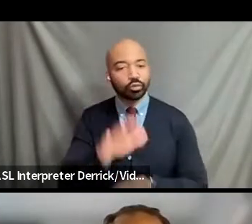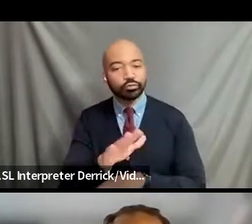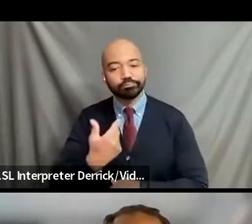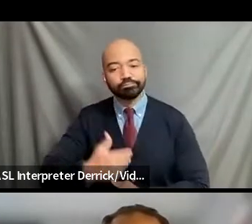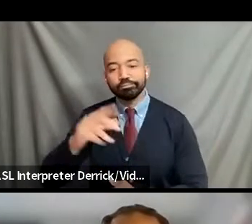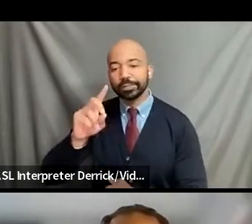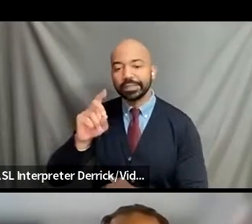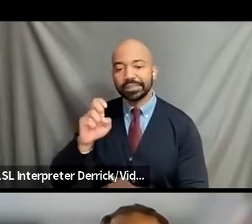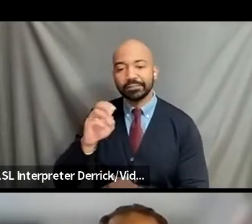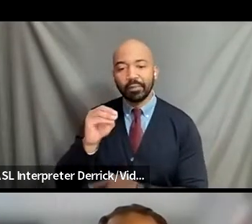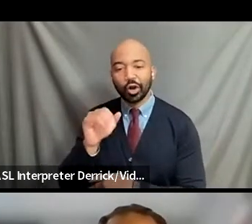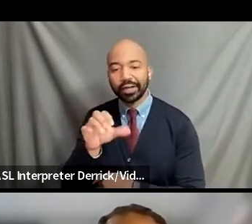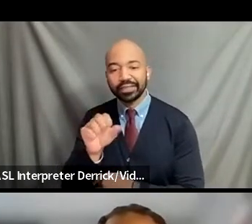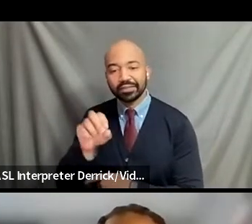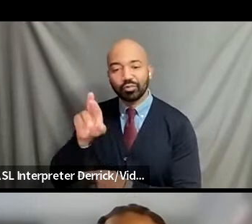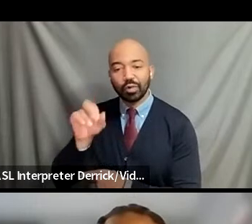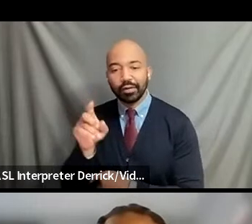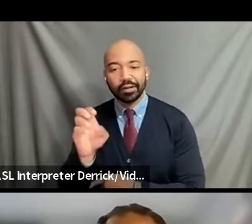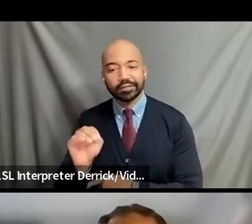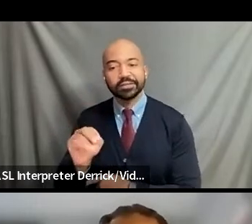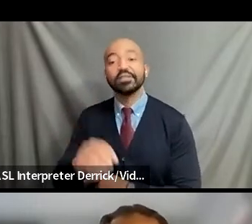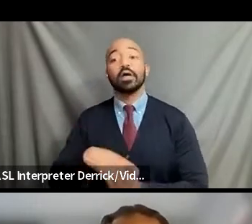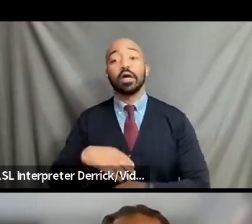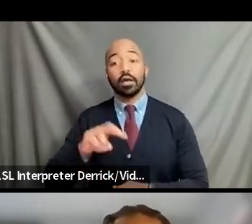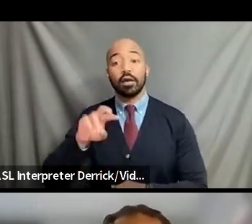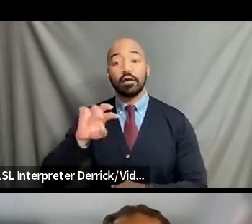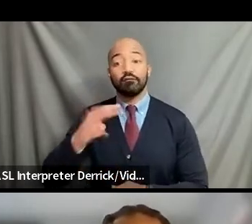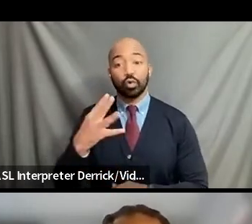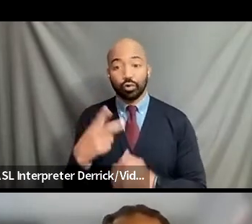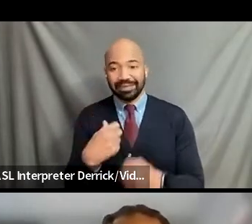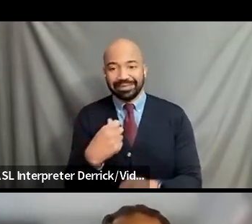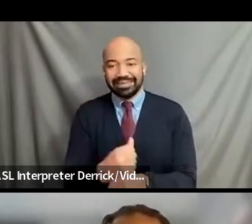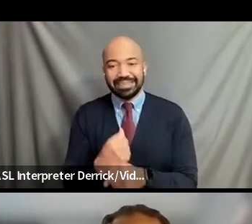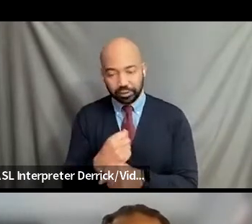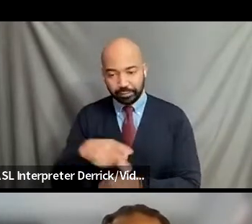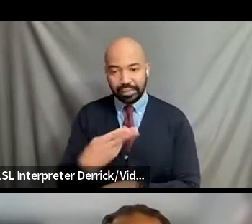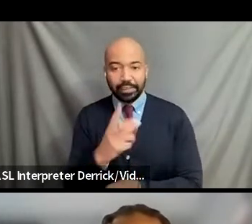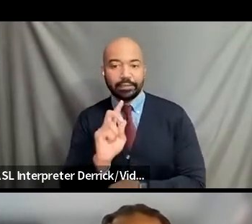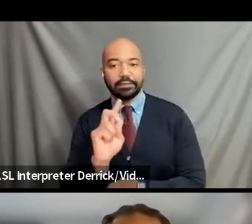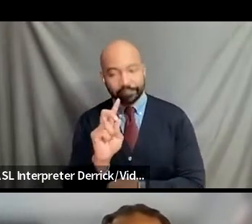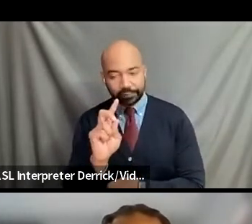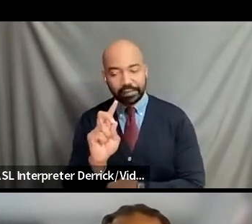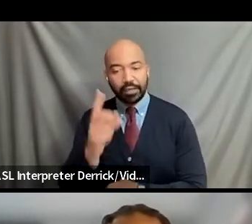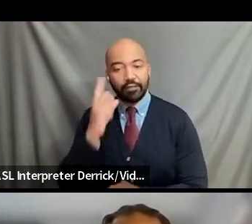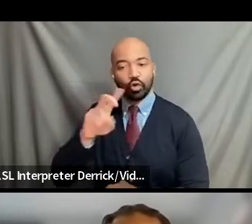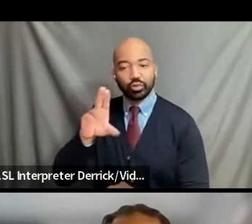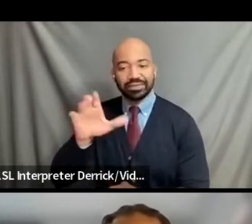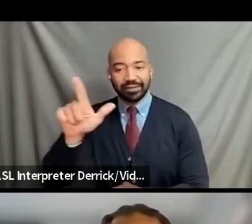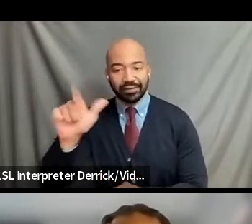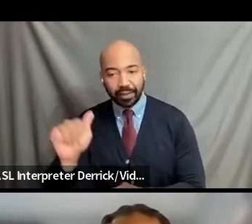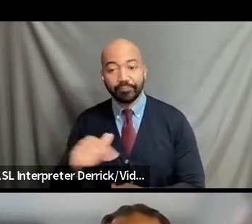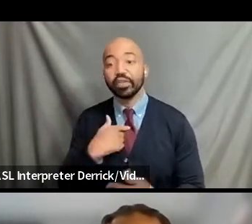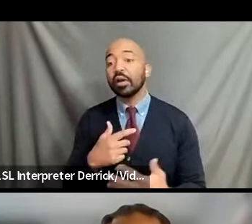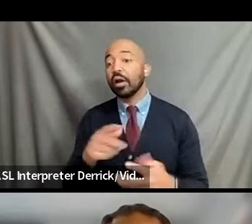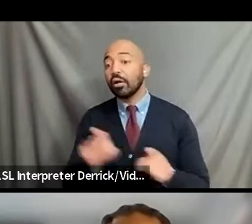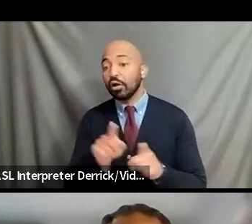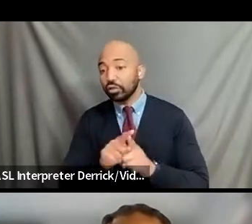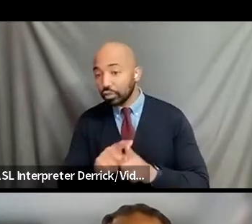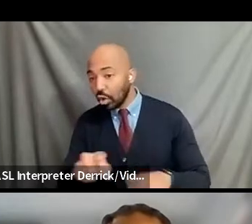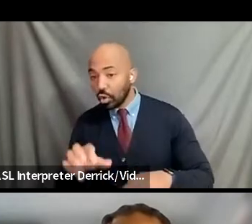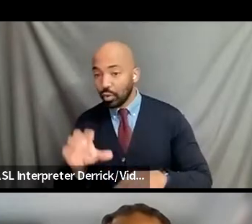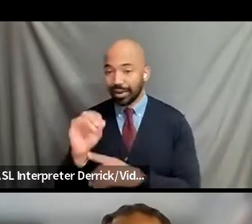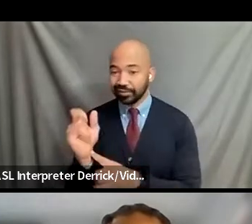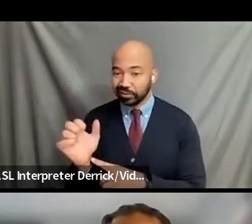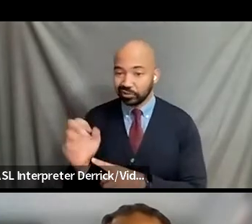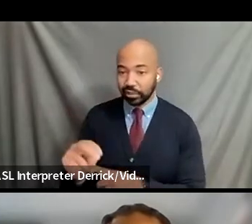Demarcus Robinson. I'm a fourth-year PhD student at UCLA in the Atmospheric and Oceanic Science Department, and I study oxygen minimum zones and also